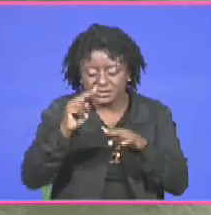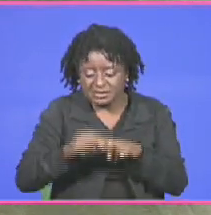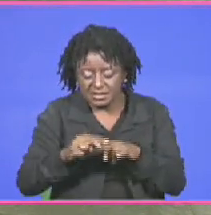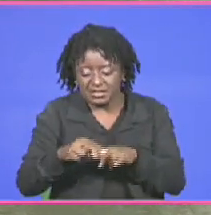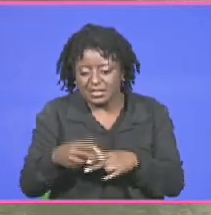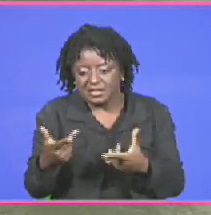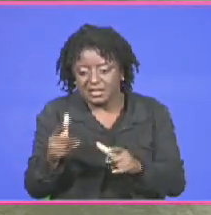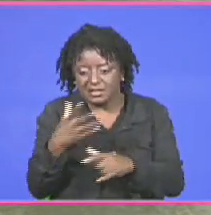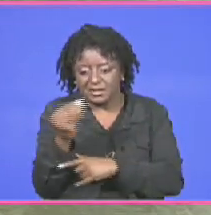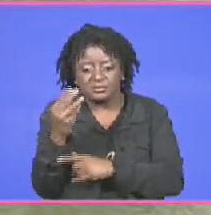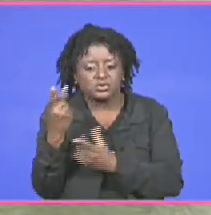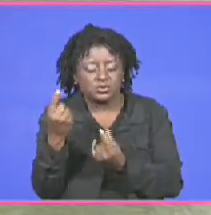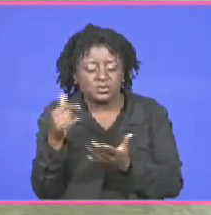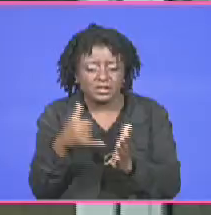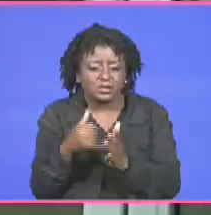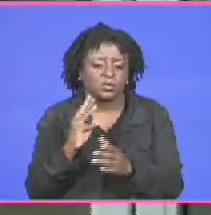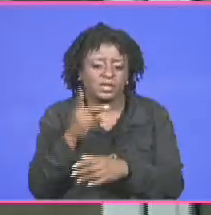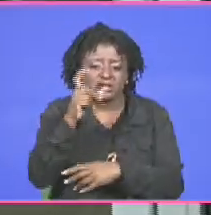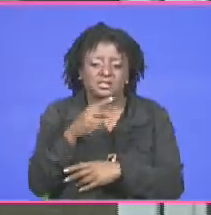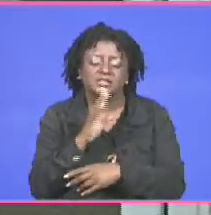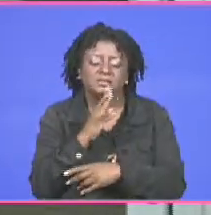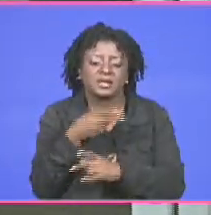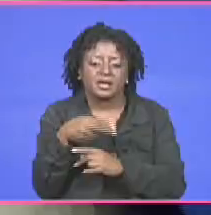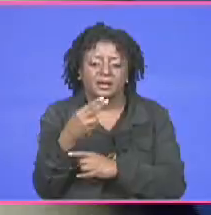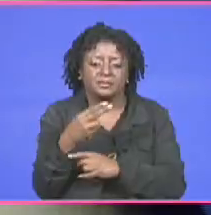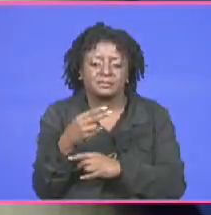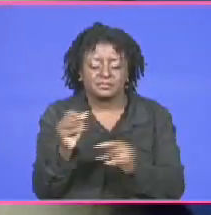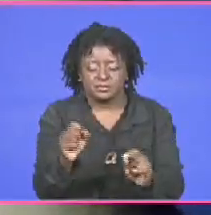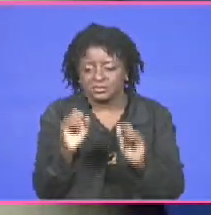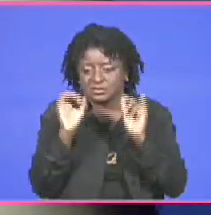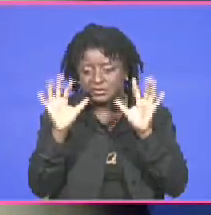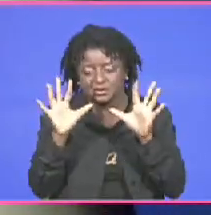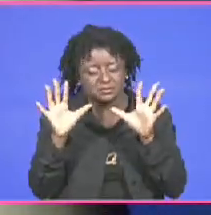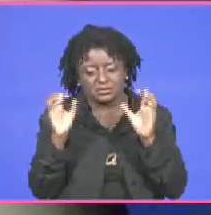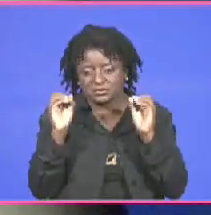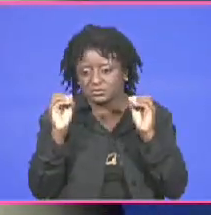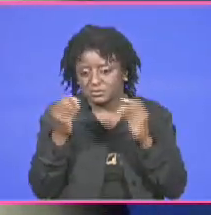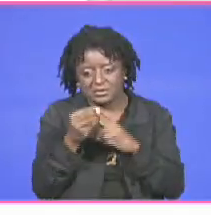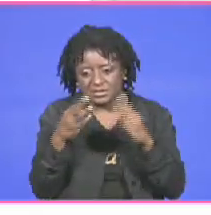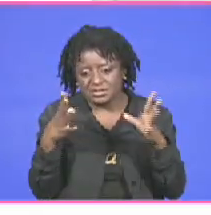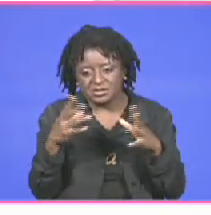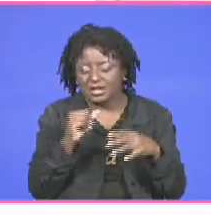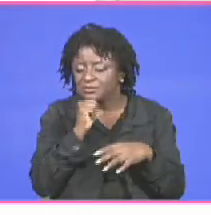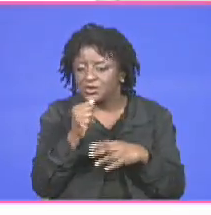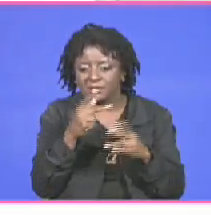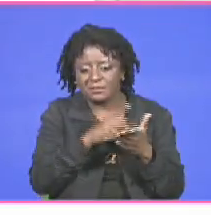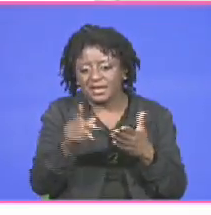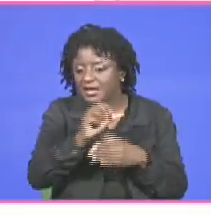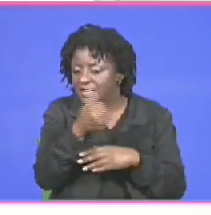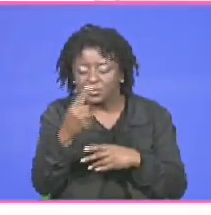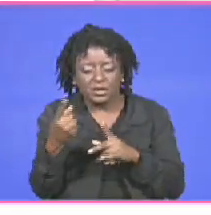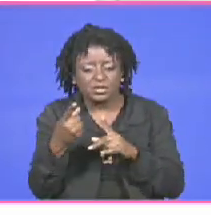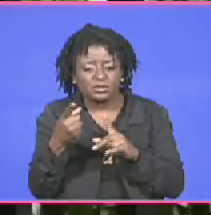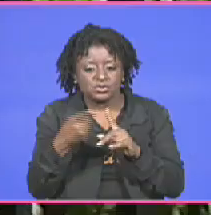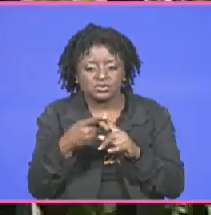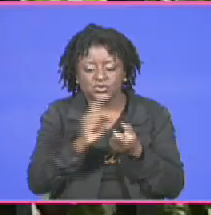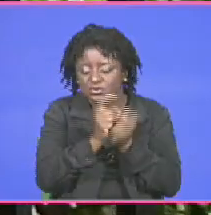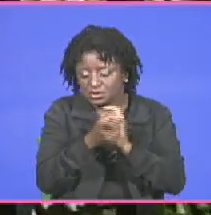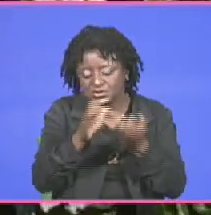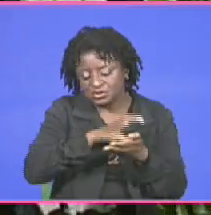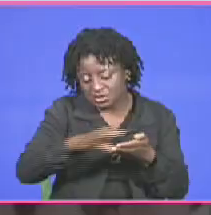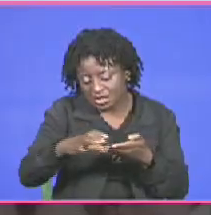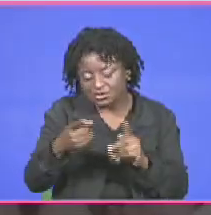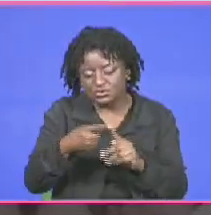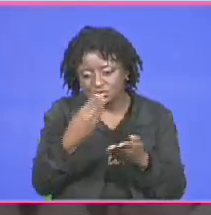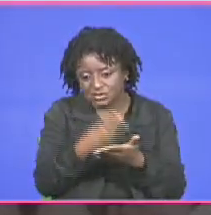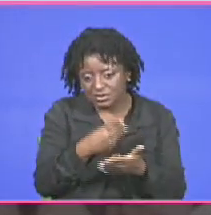to do it. We need to speak up. It's outrageous. I'm not paying nobody to cash a check. The cries of Bahamians have reached a boiling point regarding